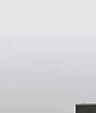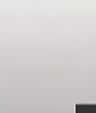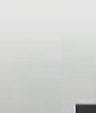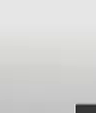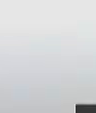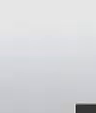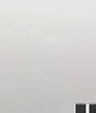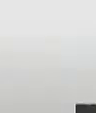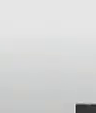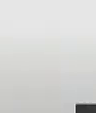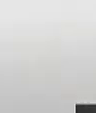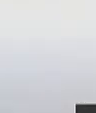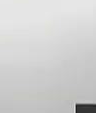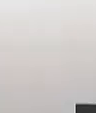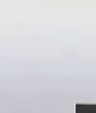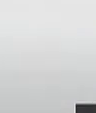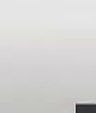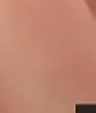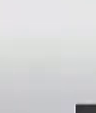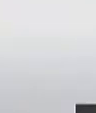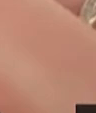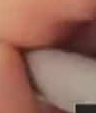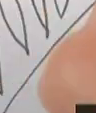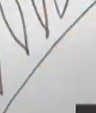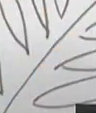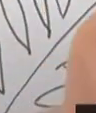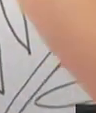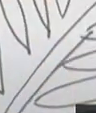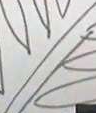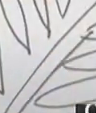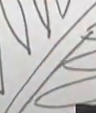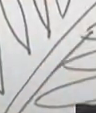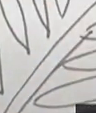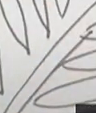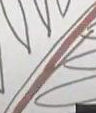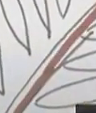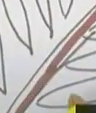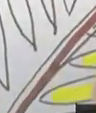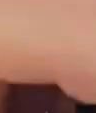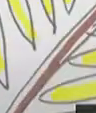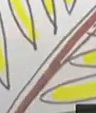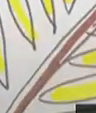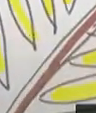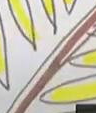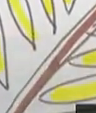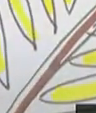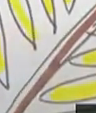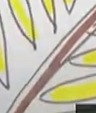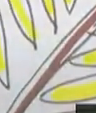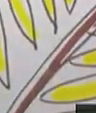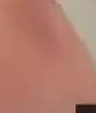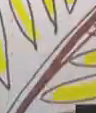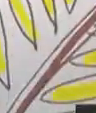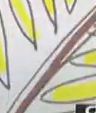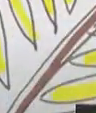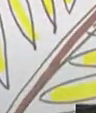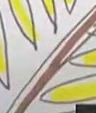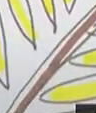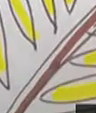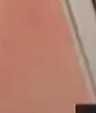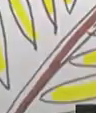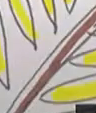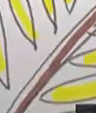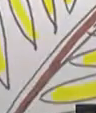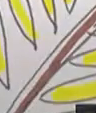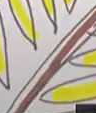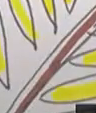era. Since then, antibiotics are one of the most common drugs used by humans and in agriculture.